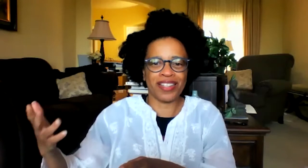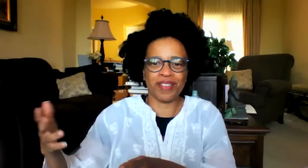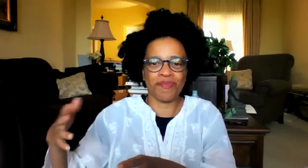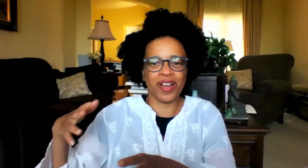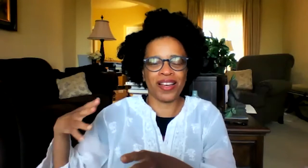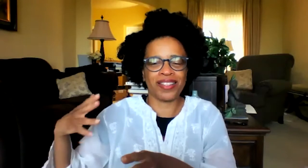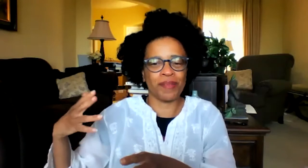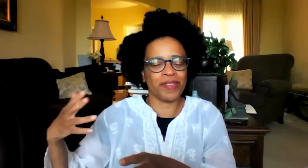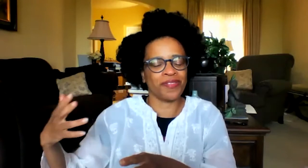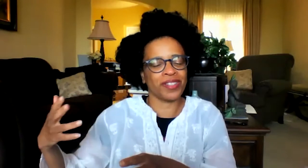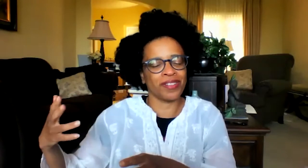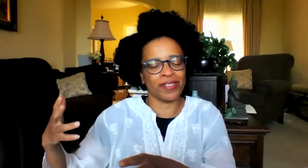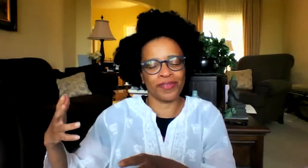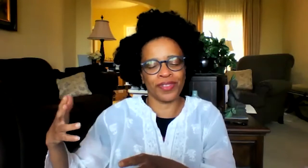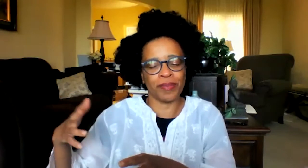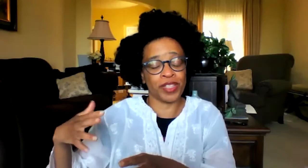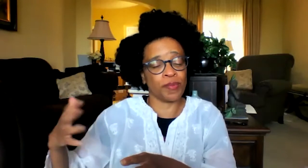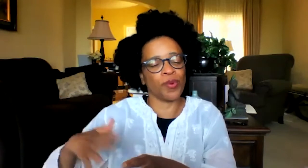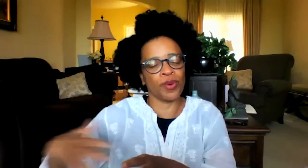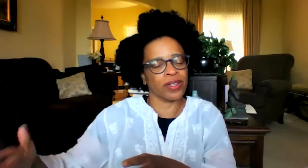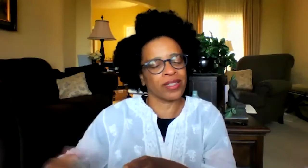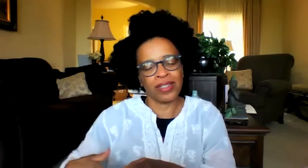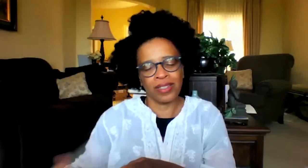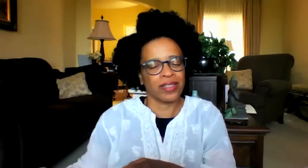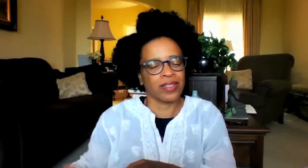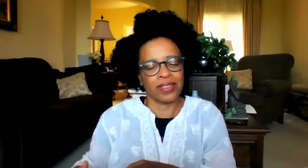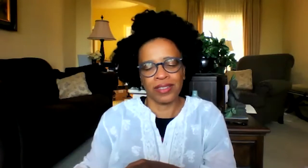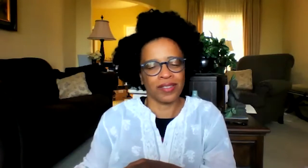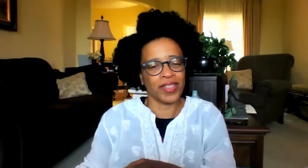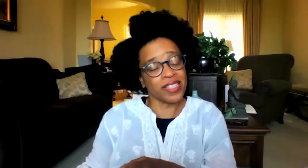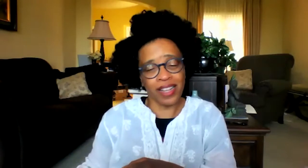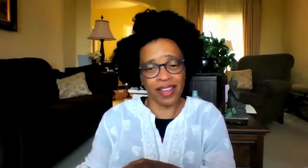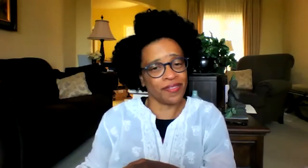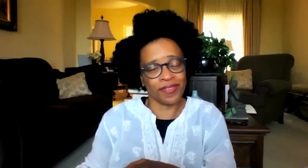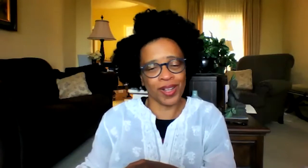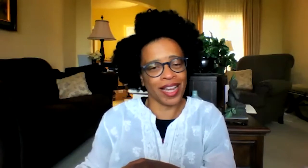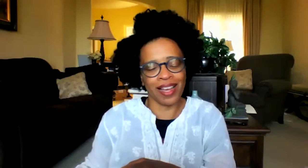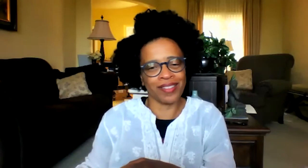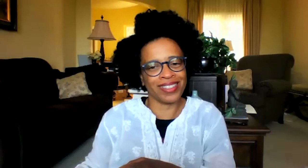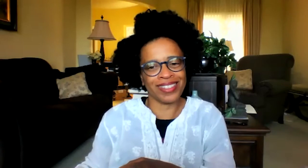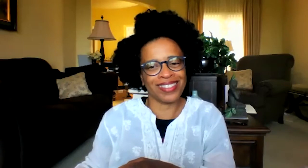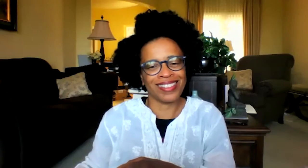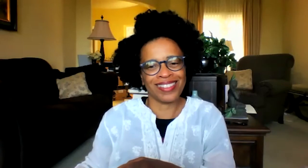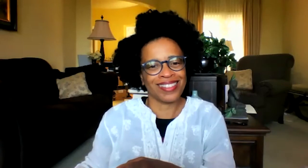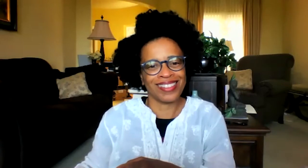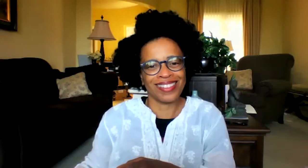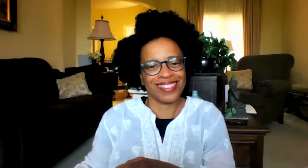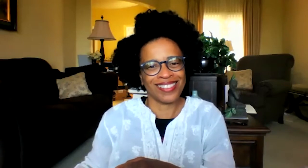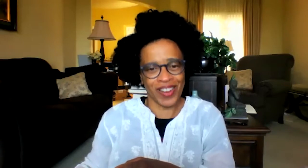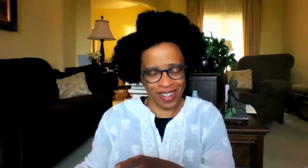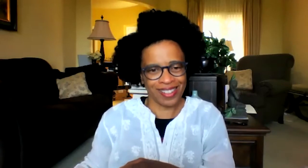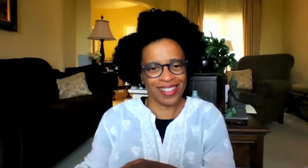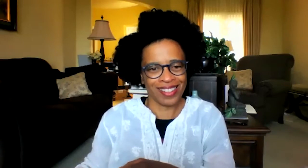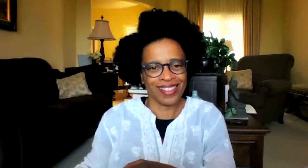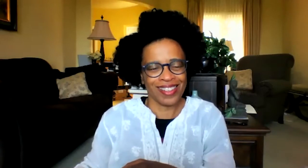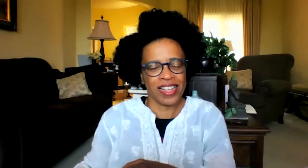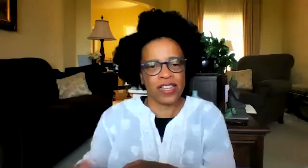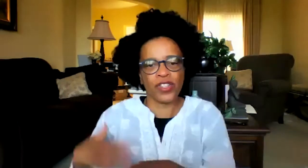Let me take a deep breath. Let me feel the freedom and support of this life while I have it.